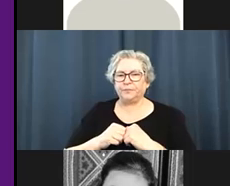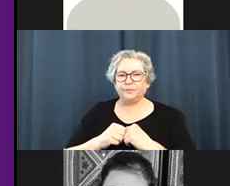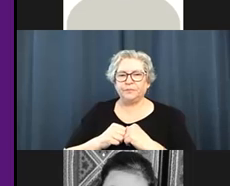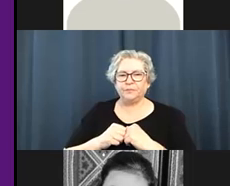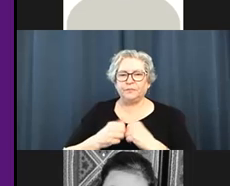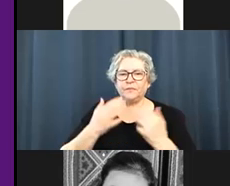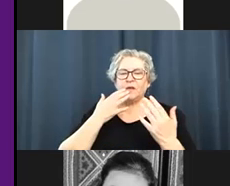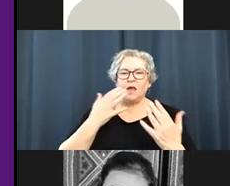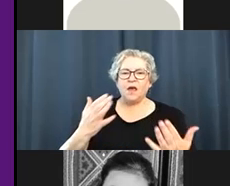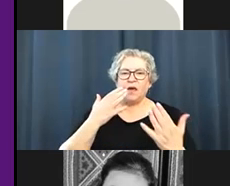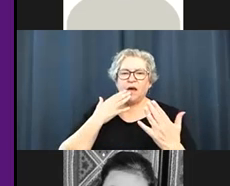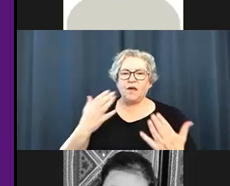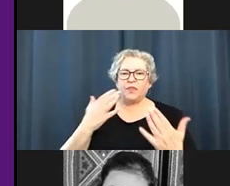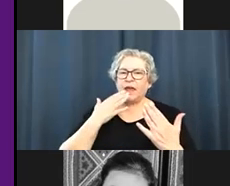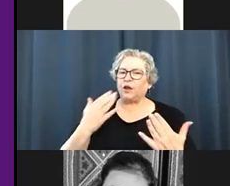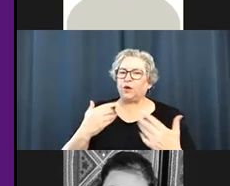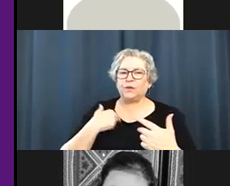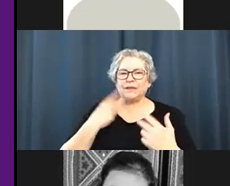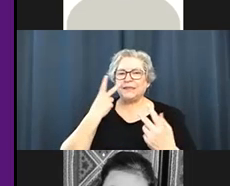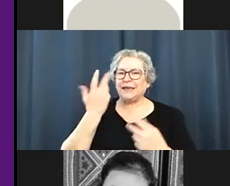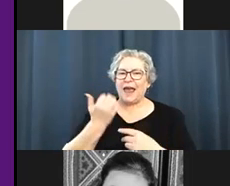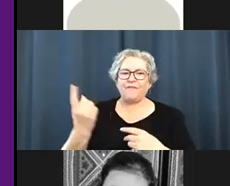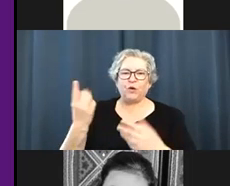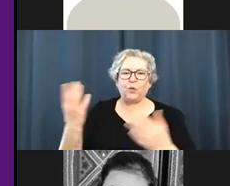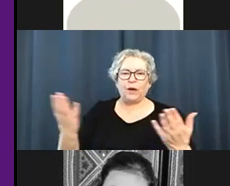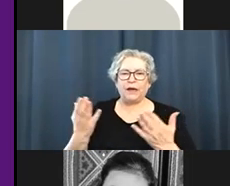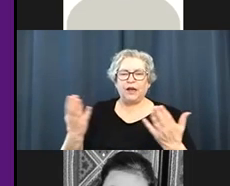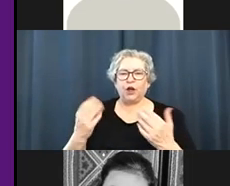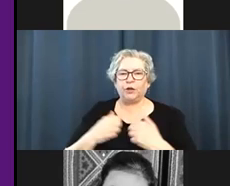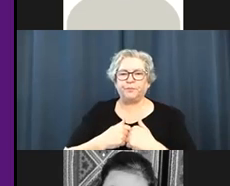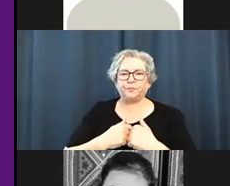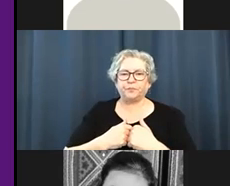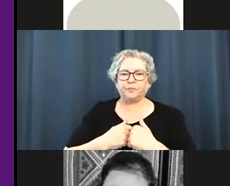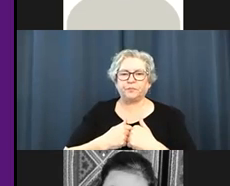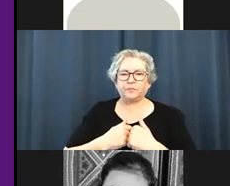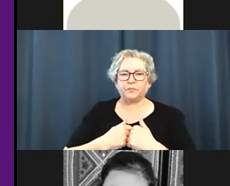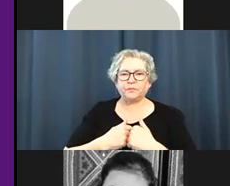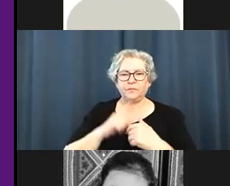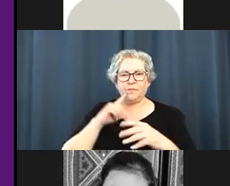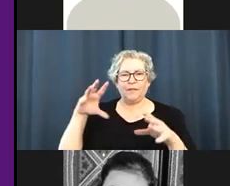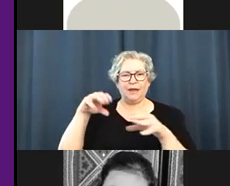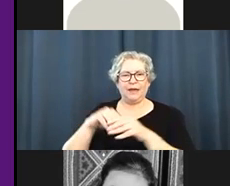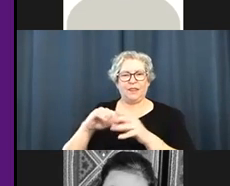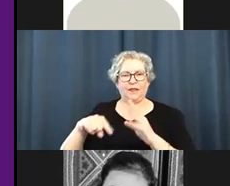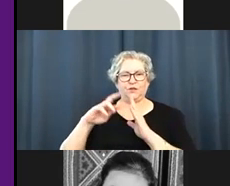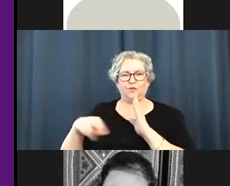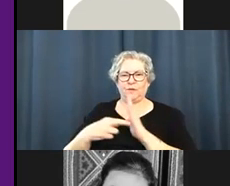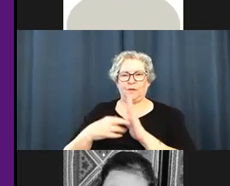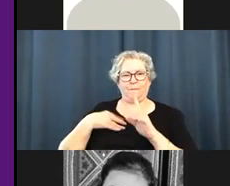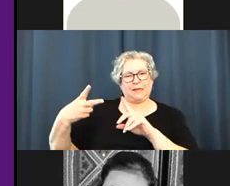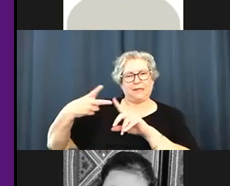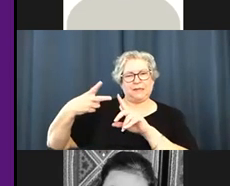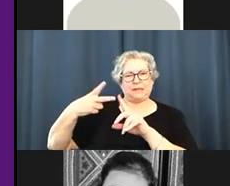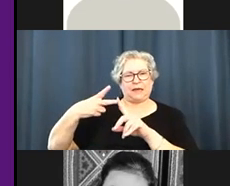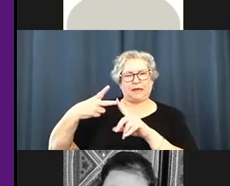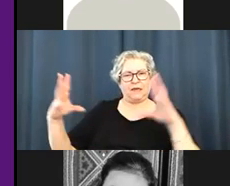you, Josie, and I'm so glad to see everyone here and be in this role. It's my second summit